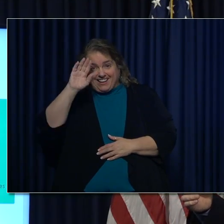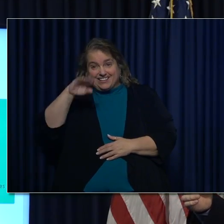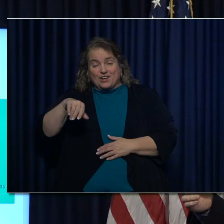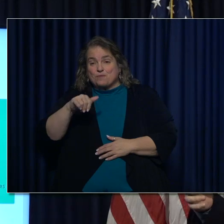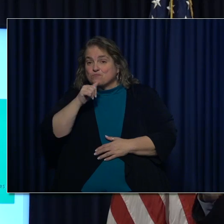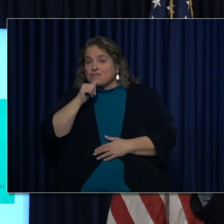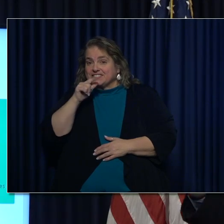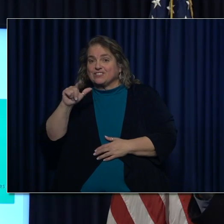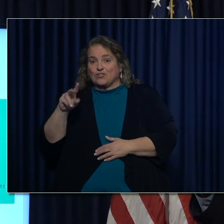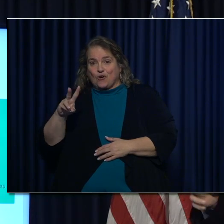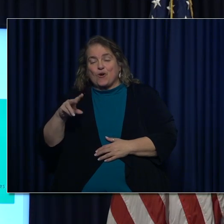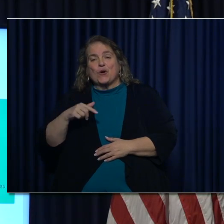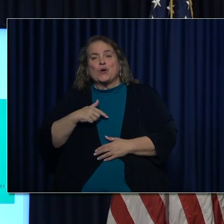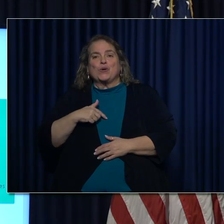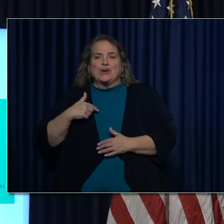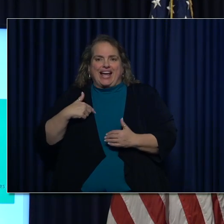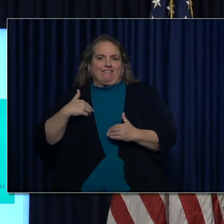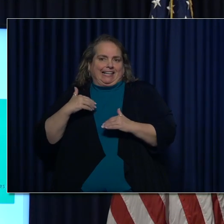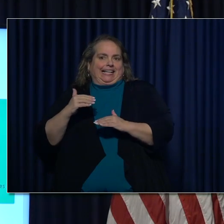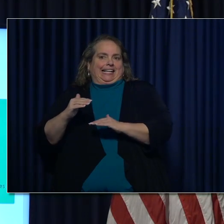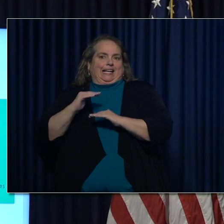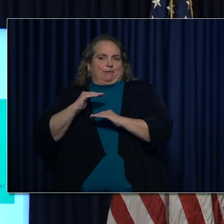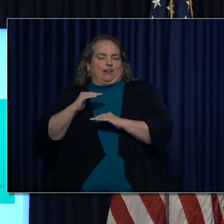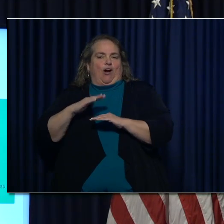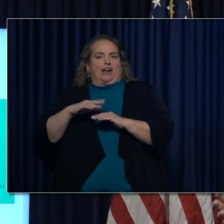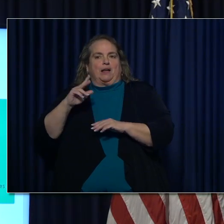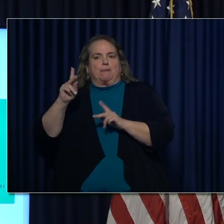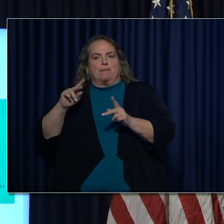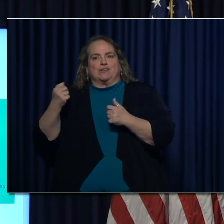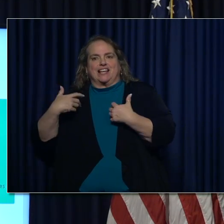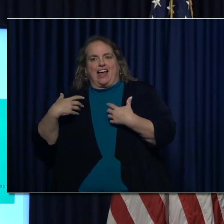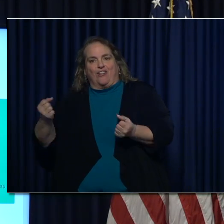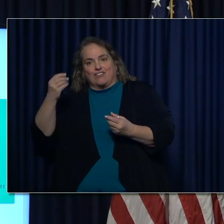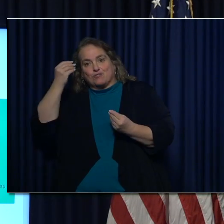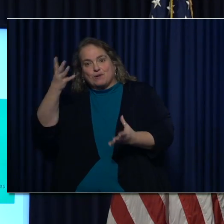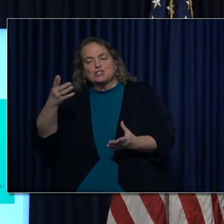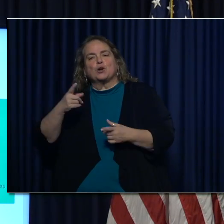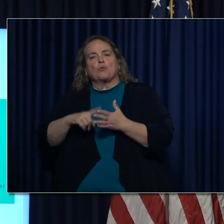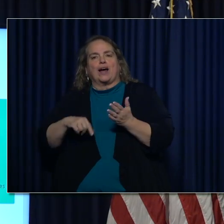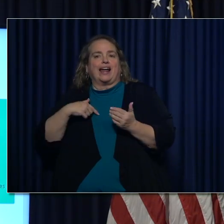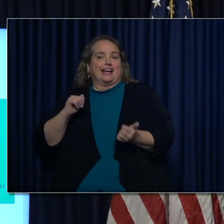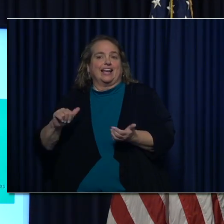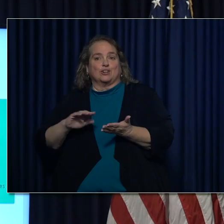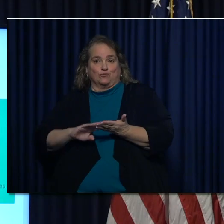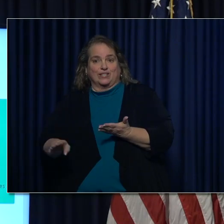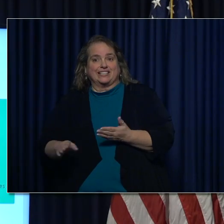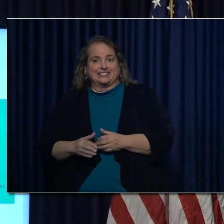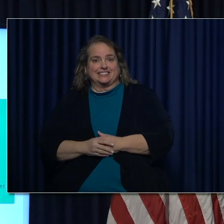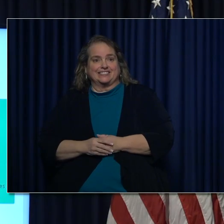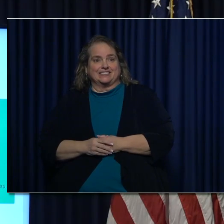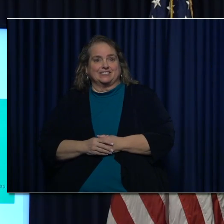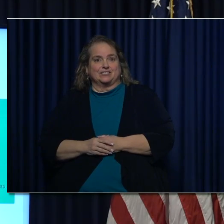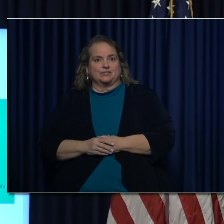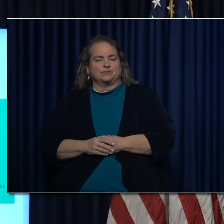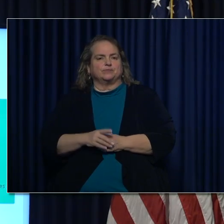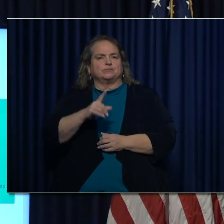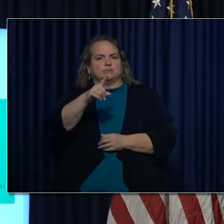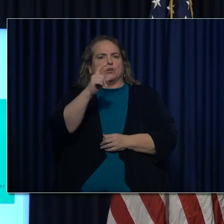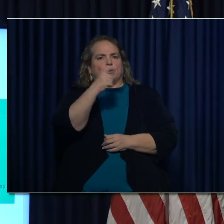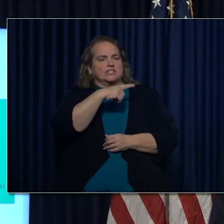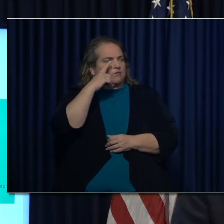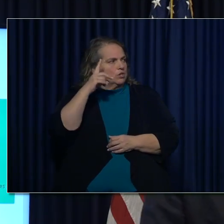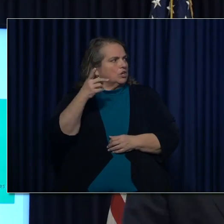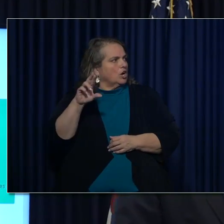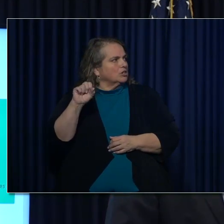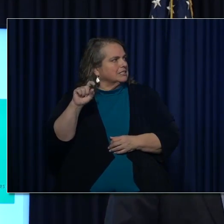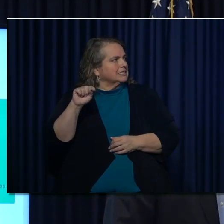has some real limits on people's health information and what you can release. Question for Dr. Stack,